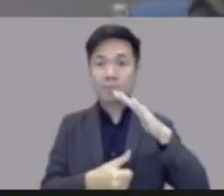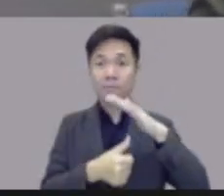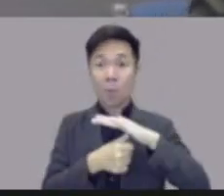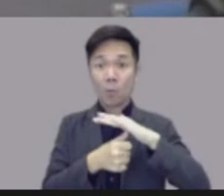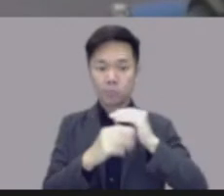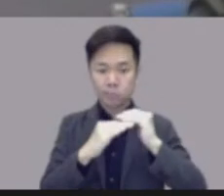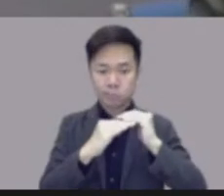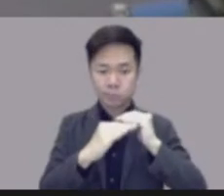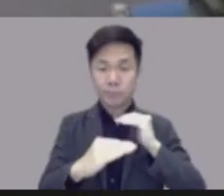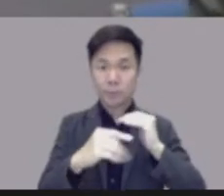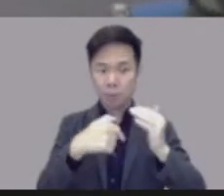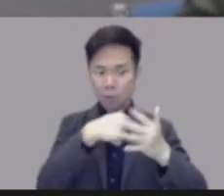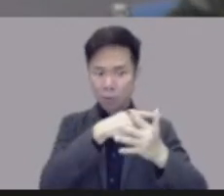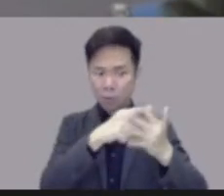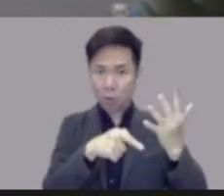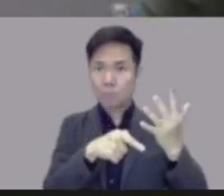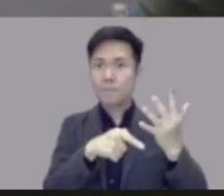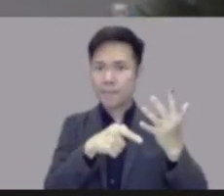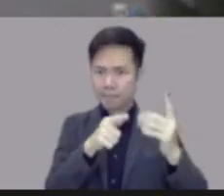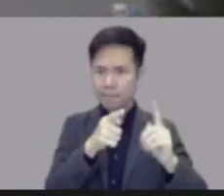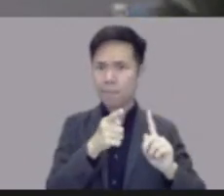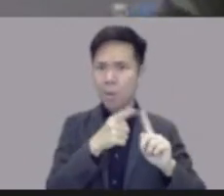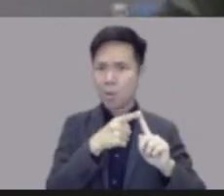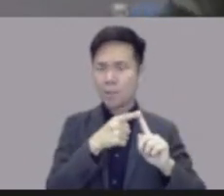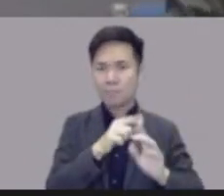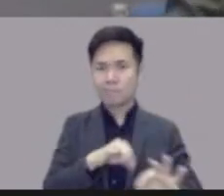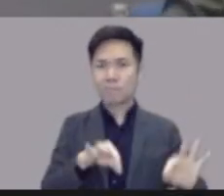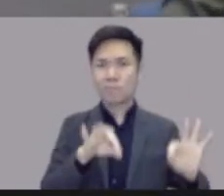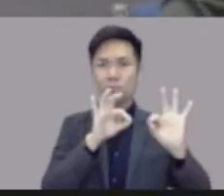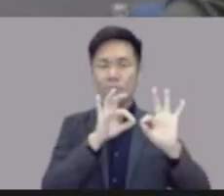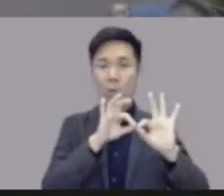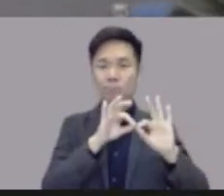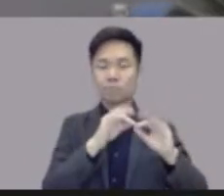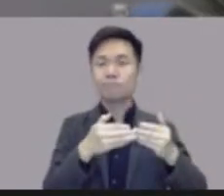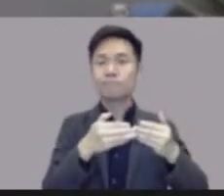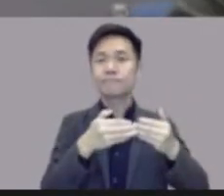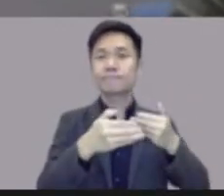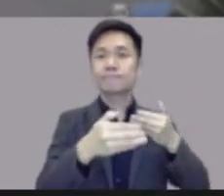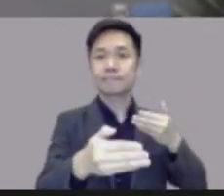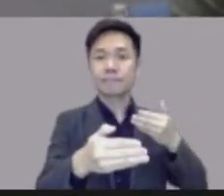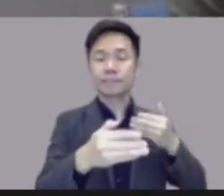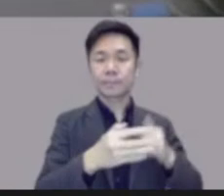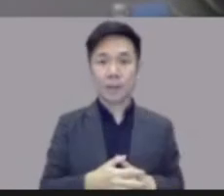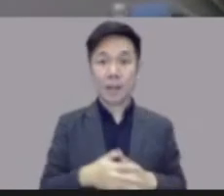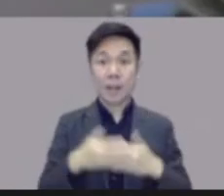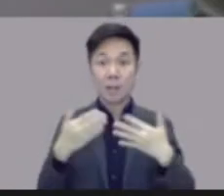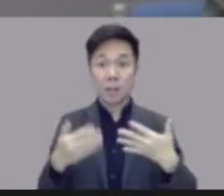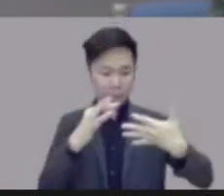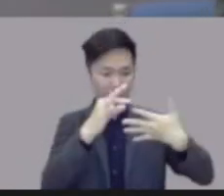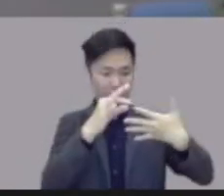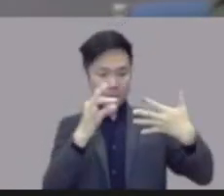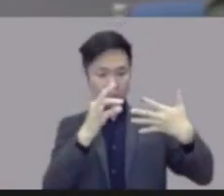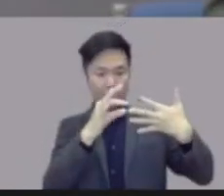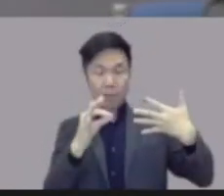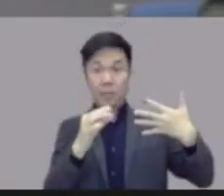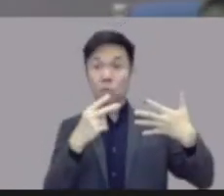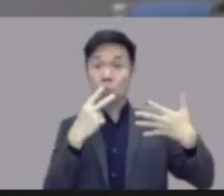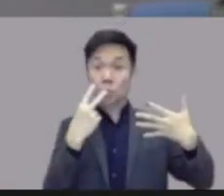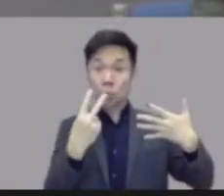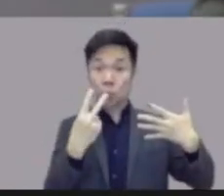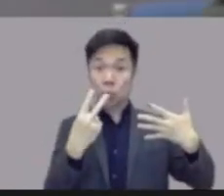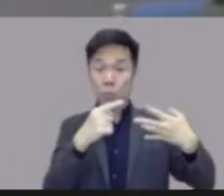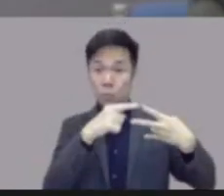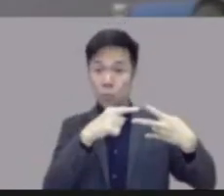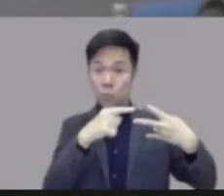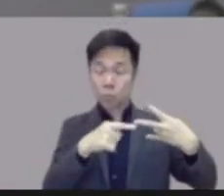today I would like to highlight two points first is the importance of integrated actions to a sustainable development supported